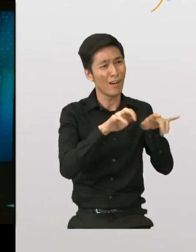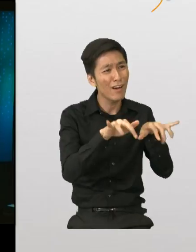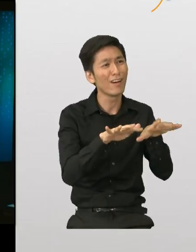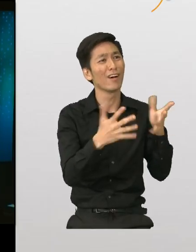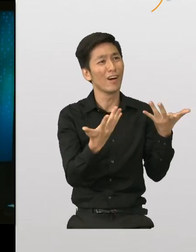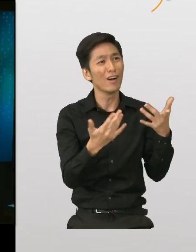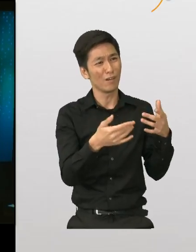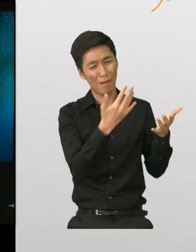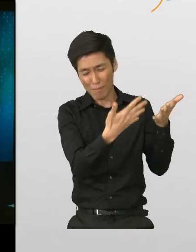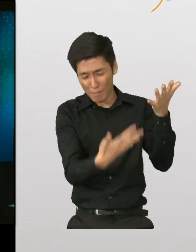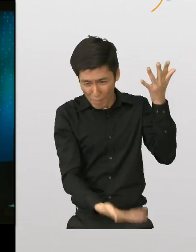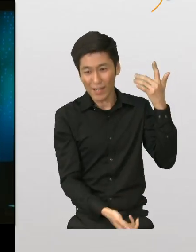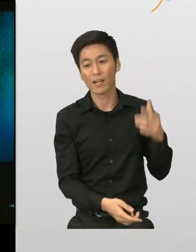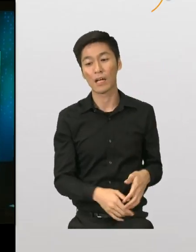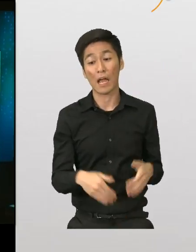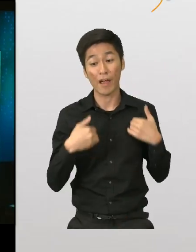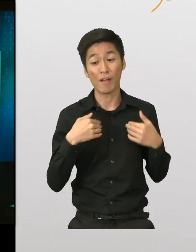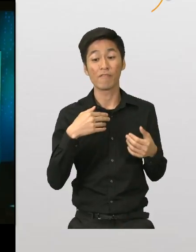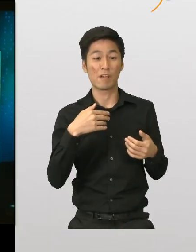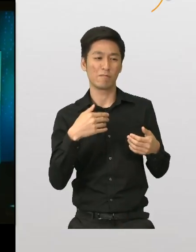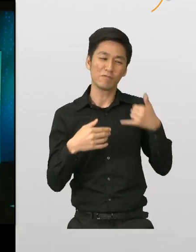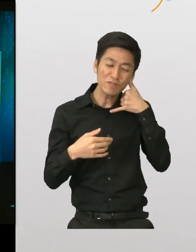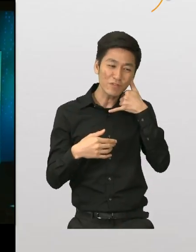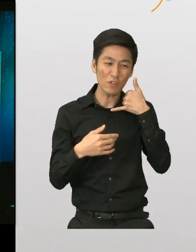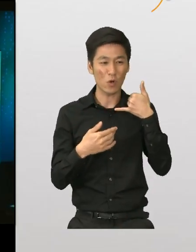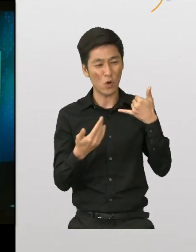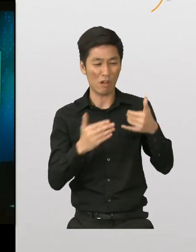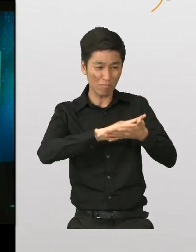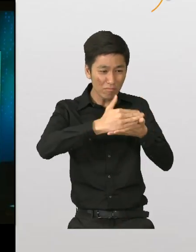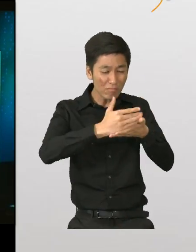PMDs, personal mobility devices needing to be charged.